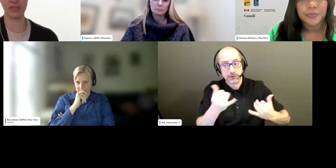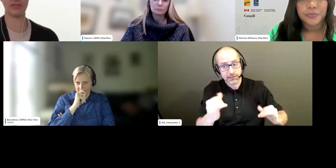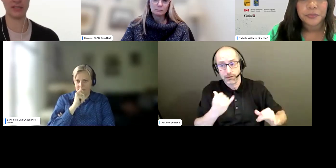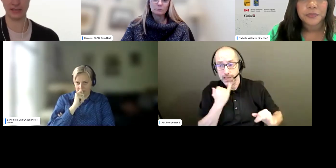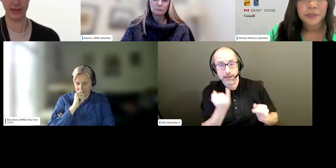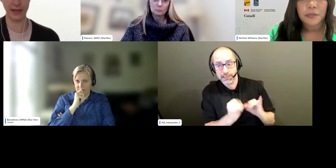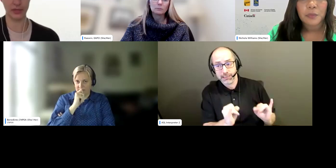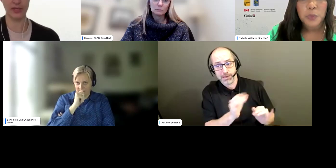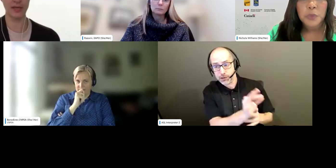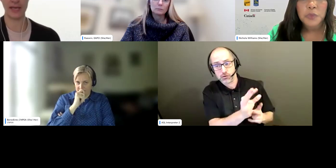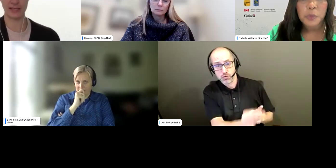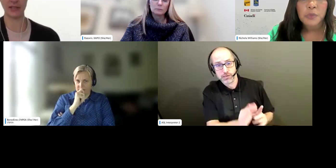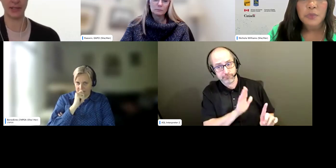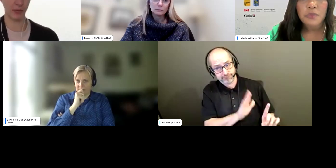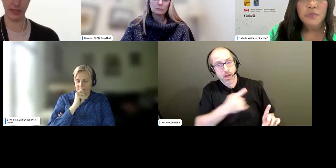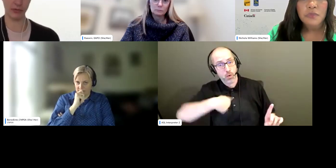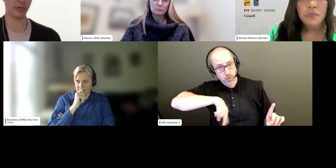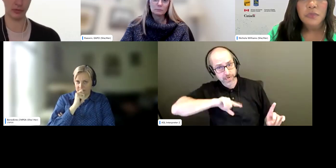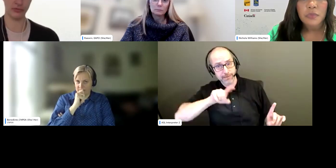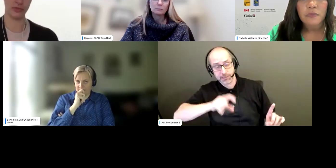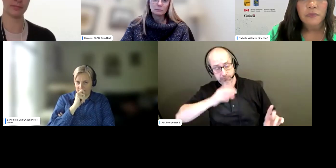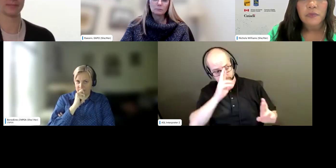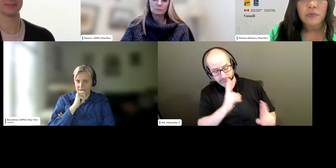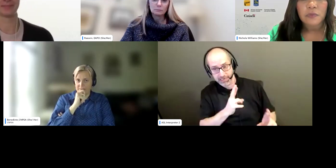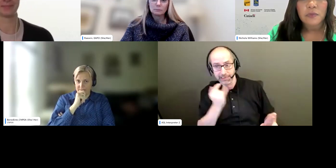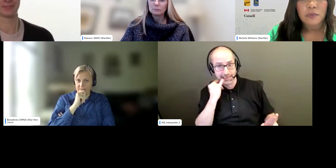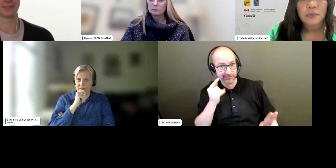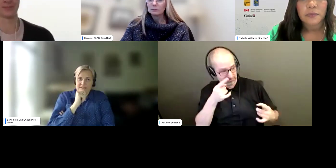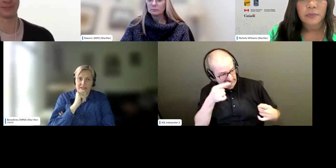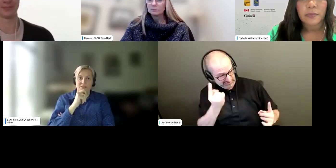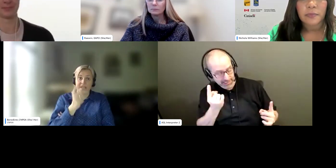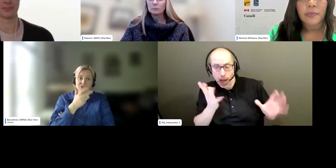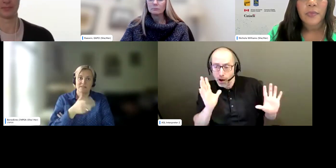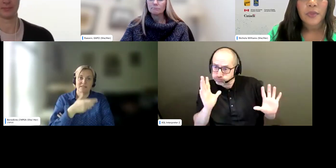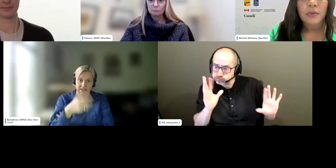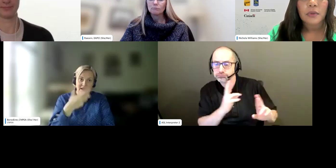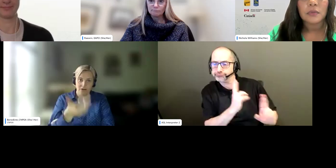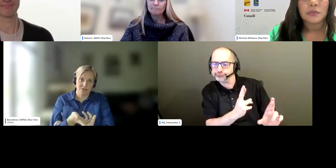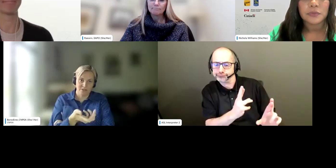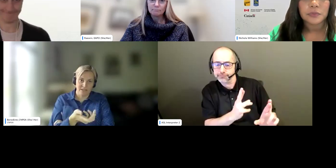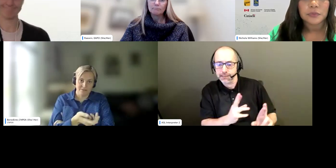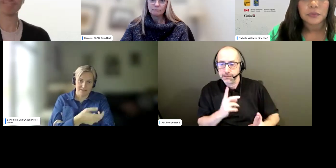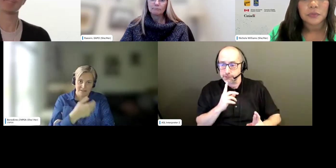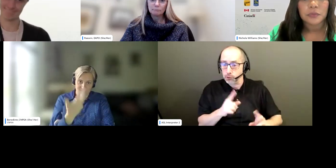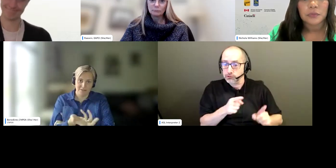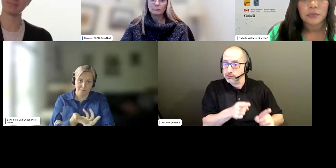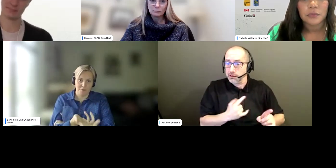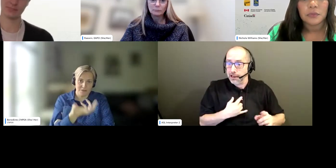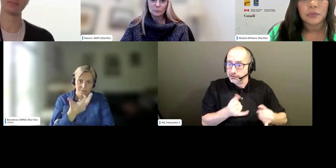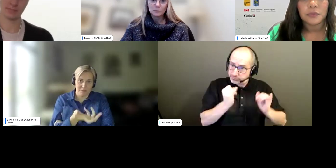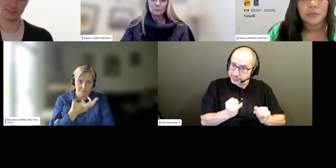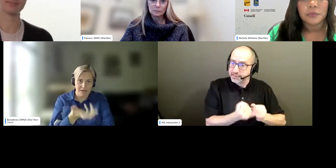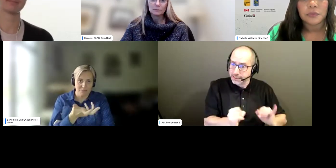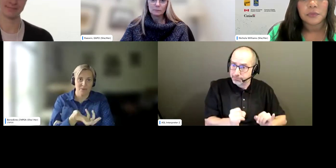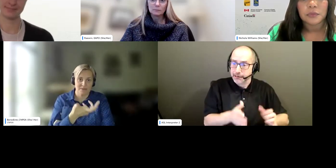even if it doesn't align with necessarily how we would move. Yeah. Having a sense of agency again on your life is kind of like the